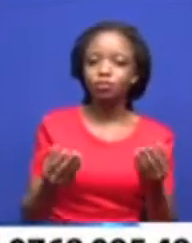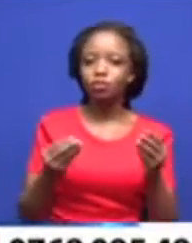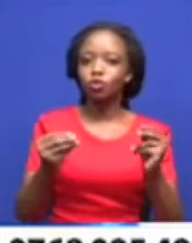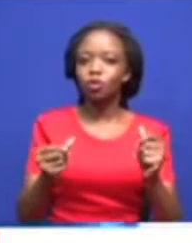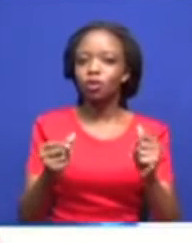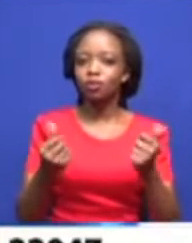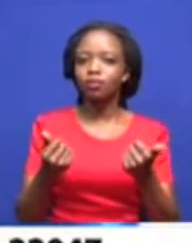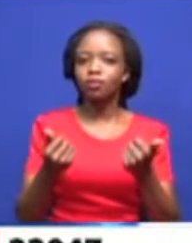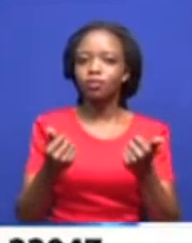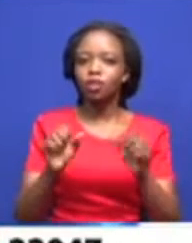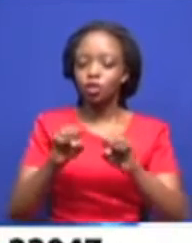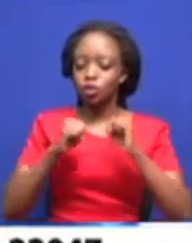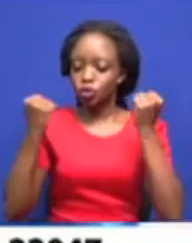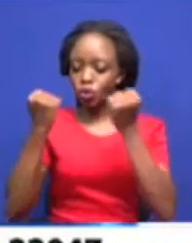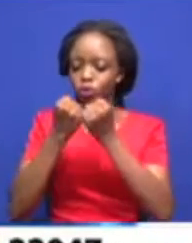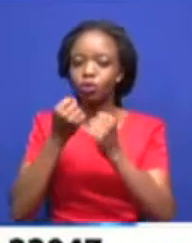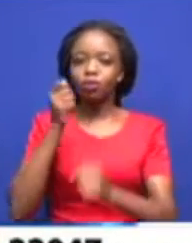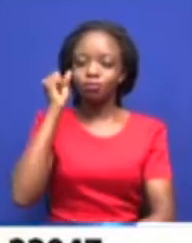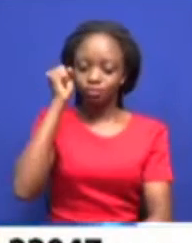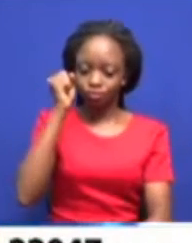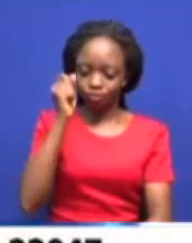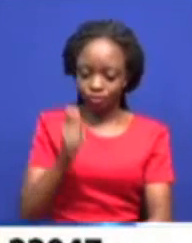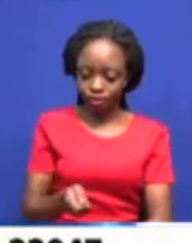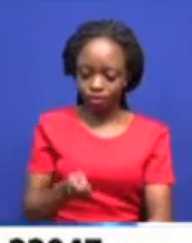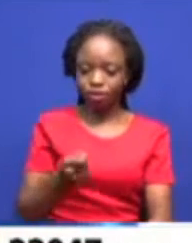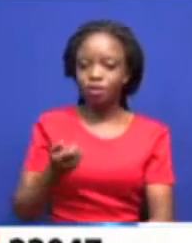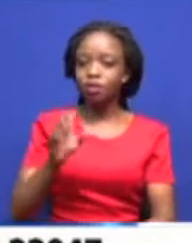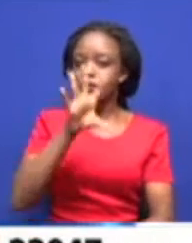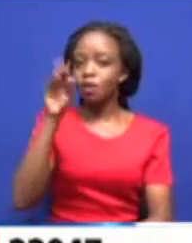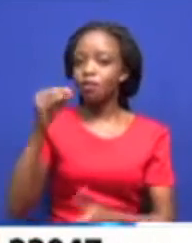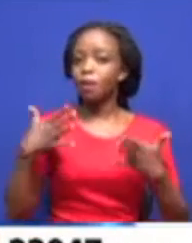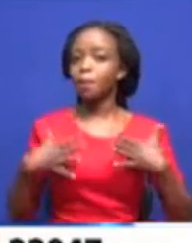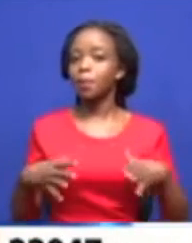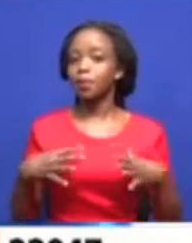racial, social justice for African people, especially